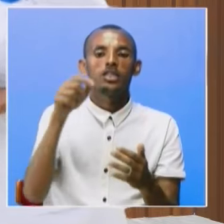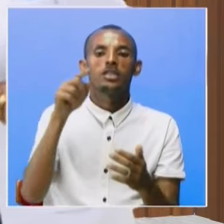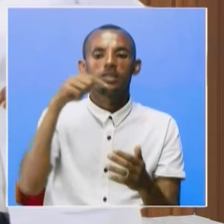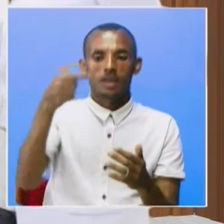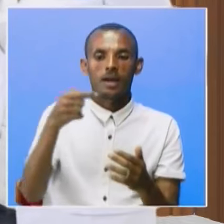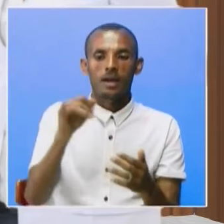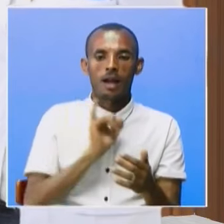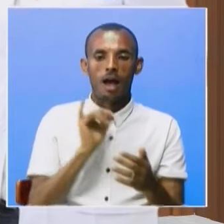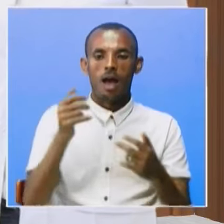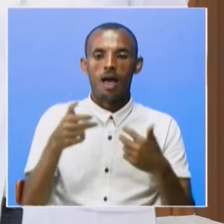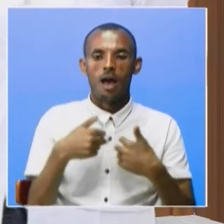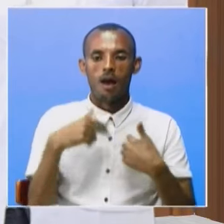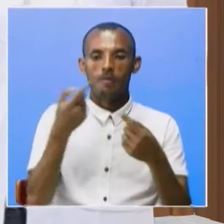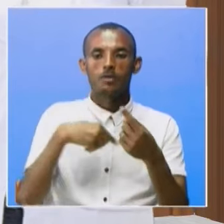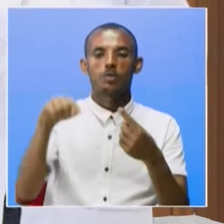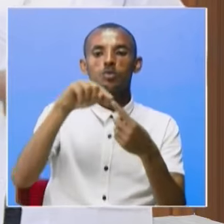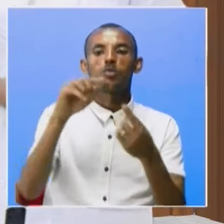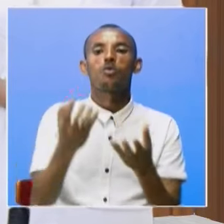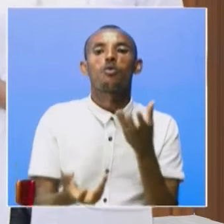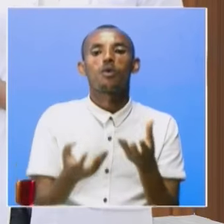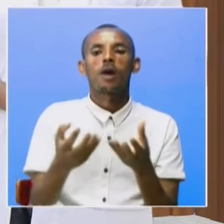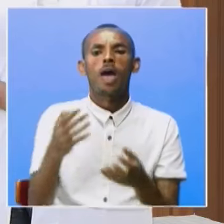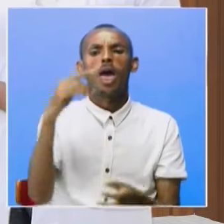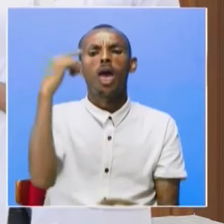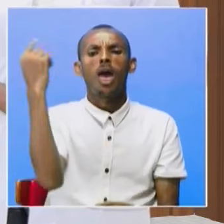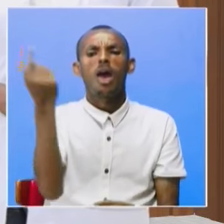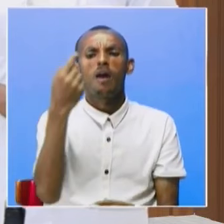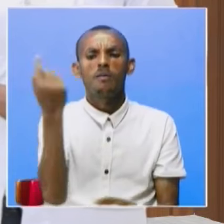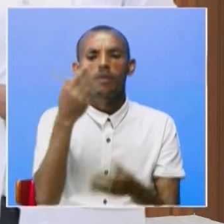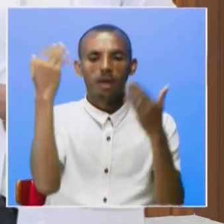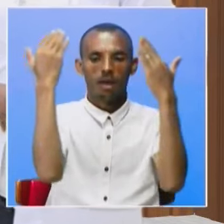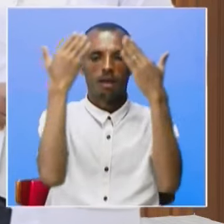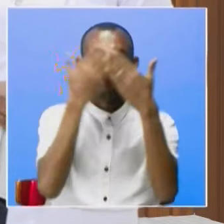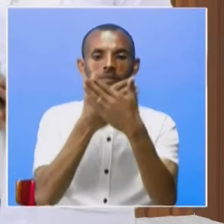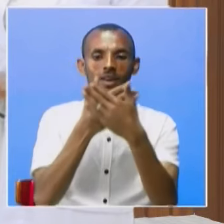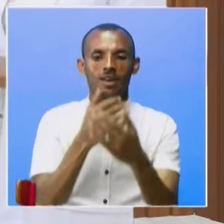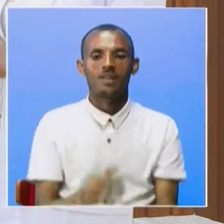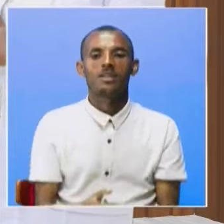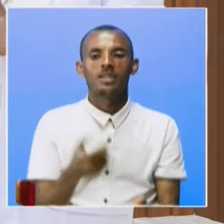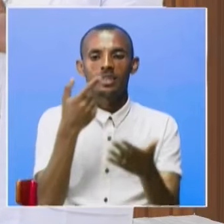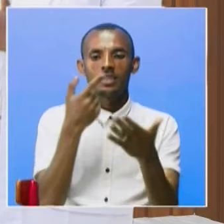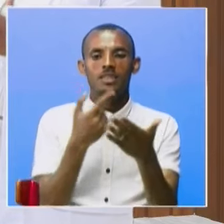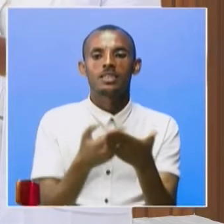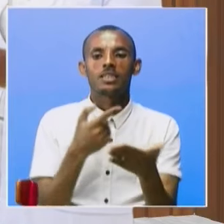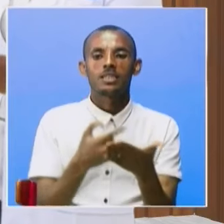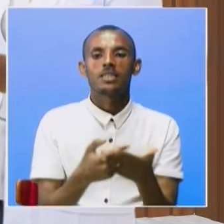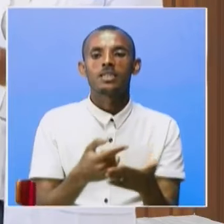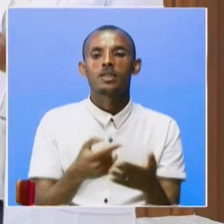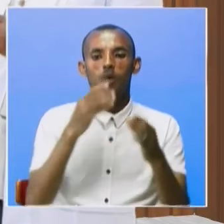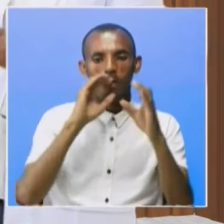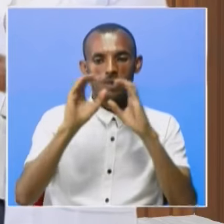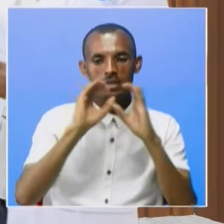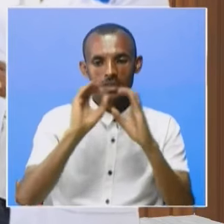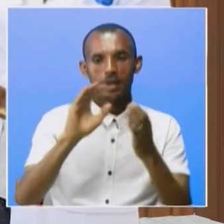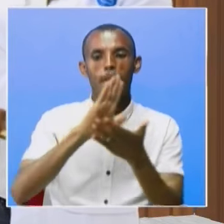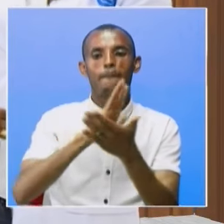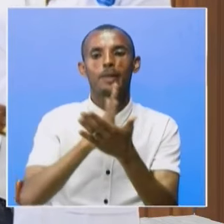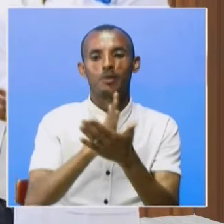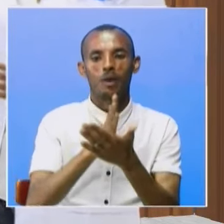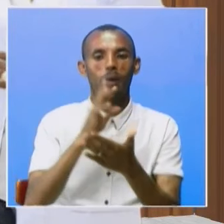I have to cook every evening. Yeah? This is the conversation